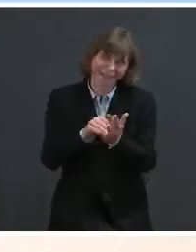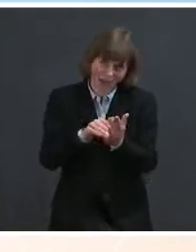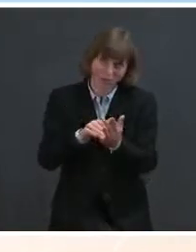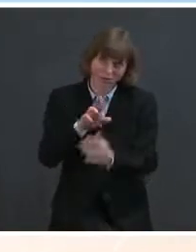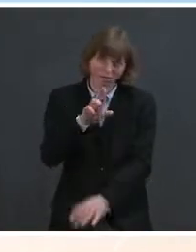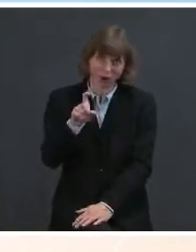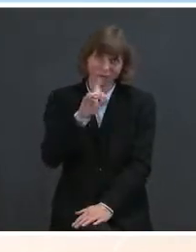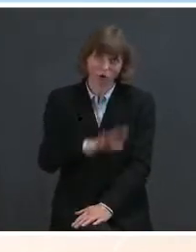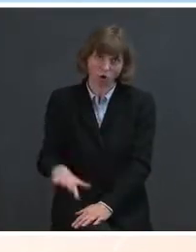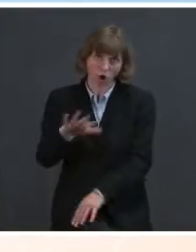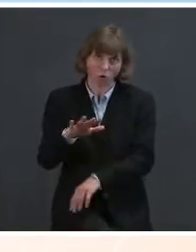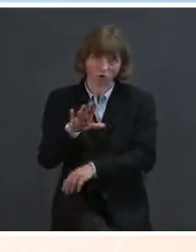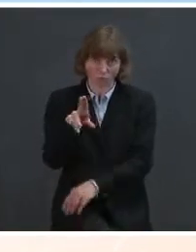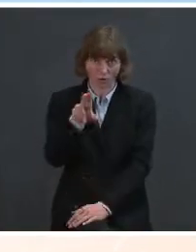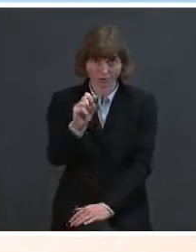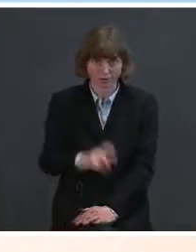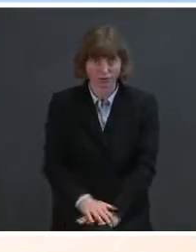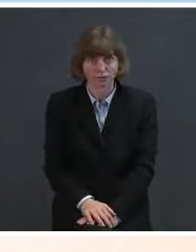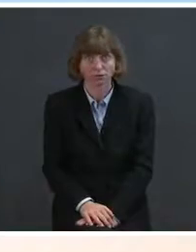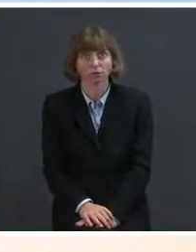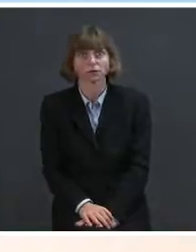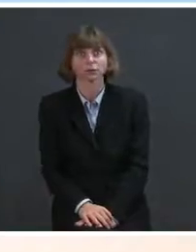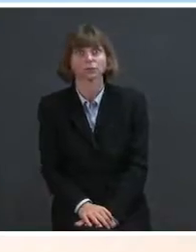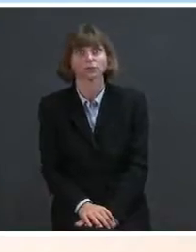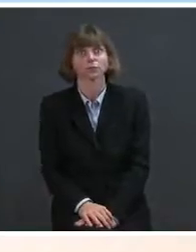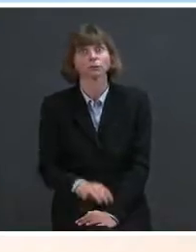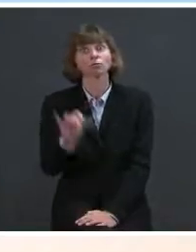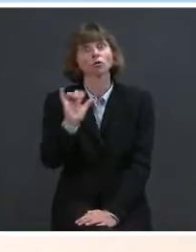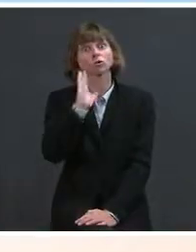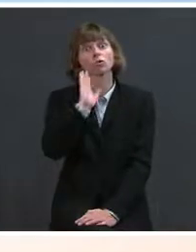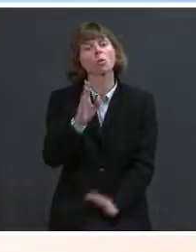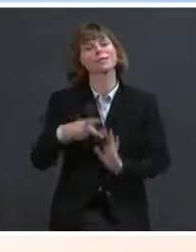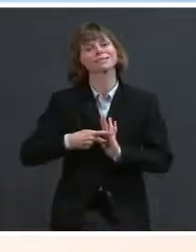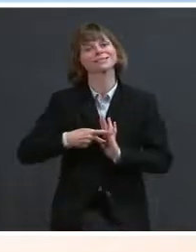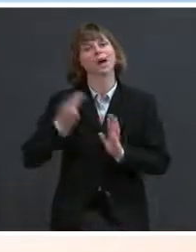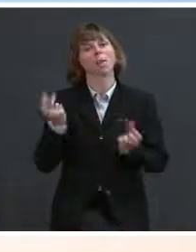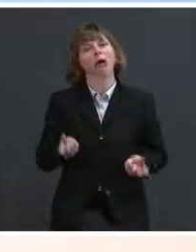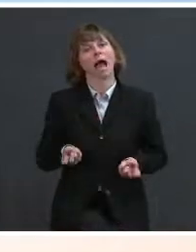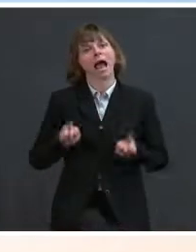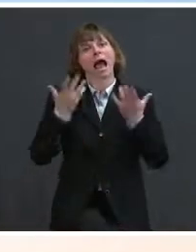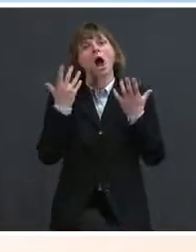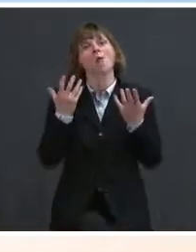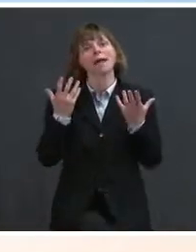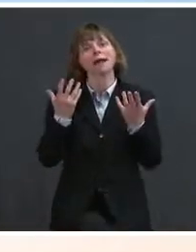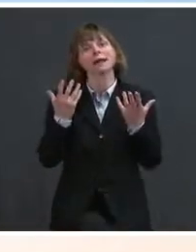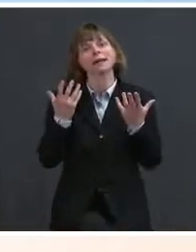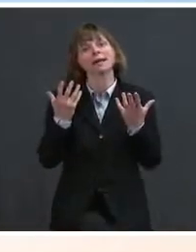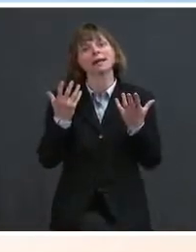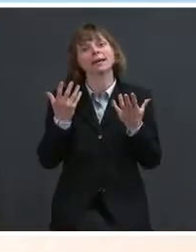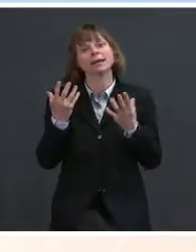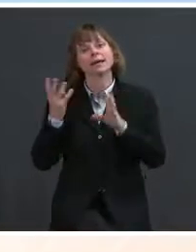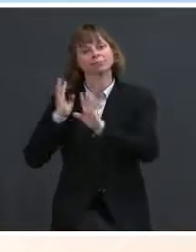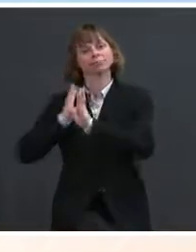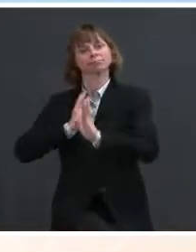country. He will also more than double the number of federally run mass vaccination centers to ensure that we reach the hardest hit communities. And he